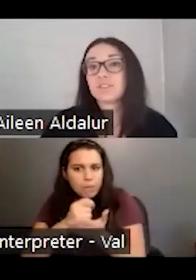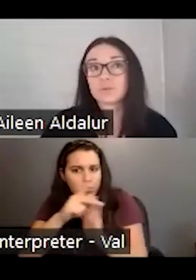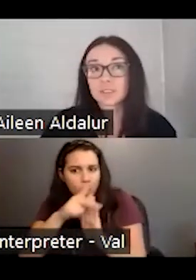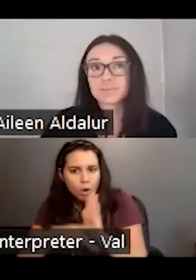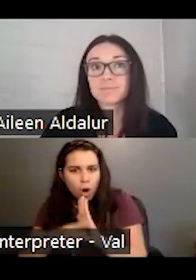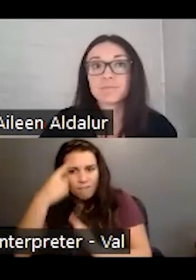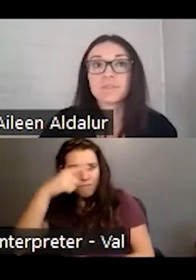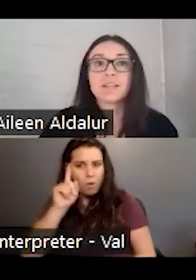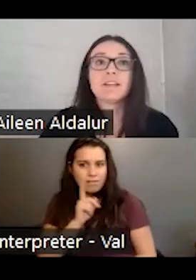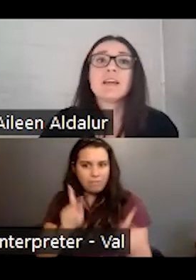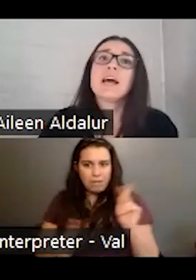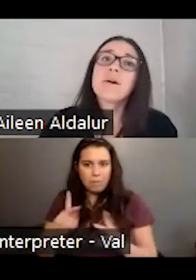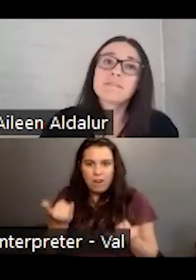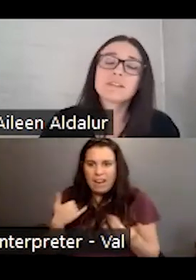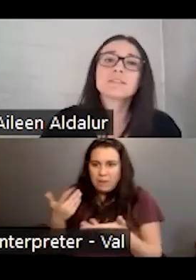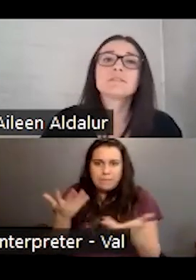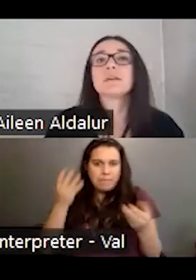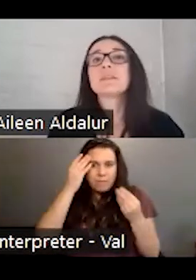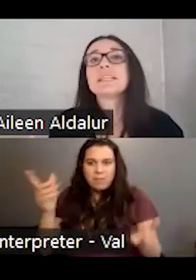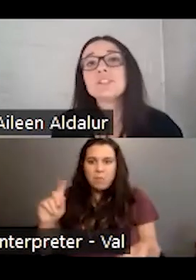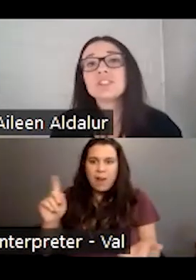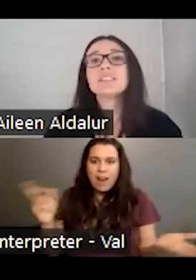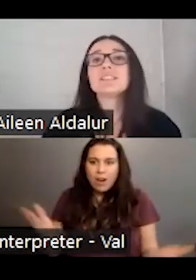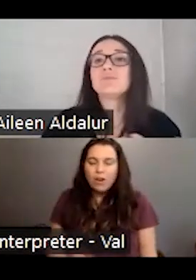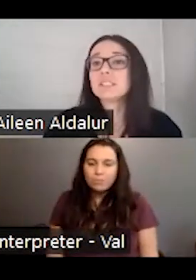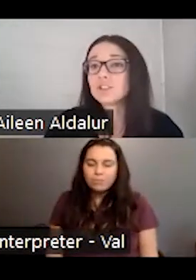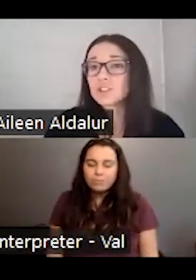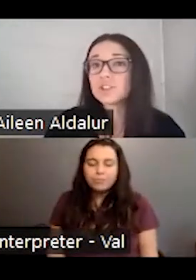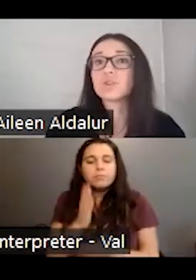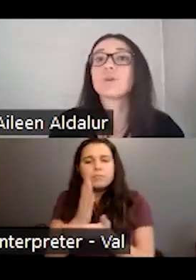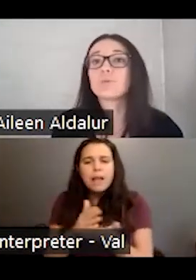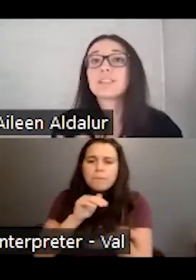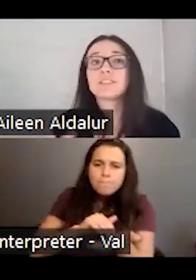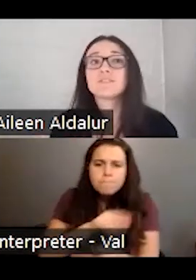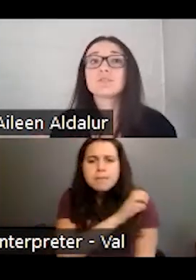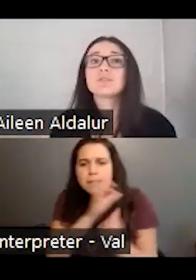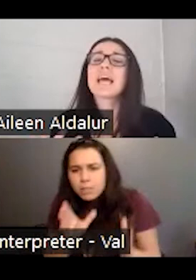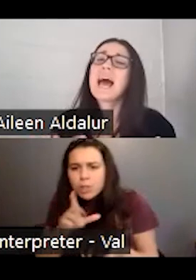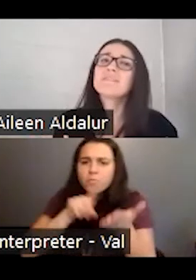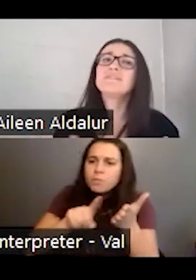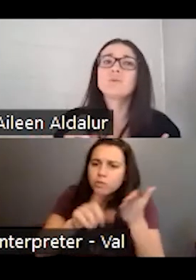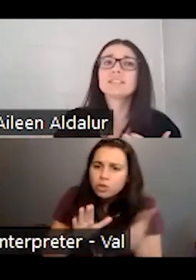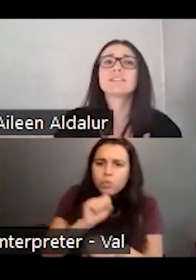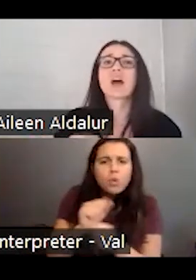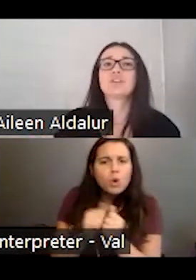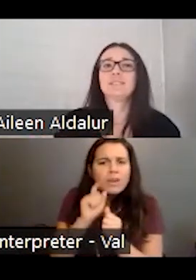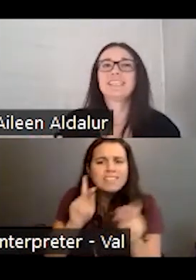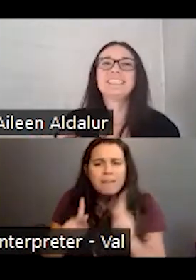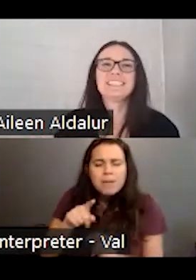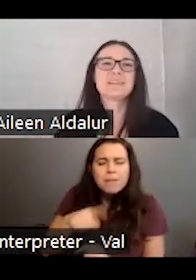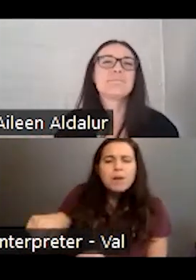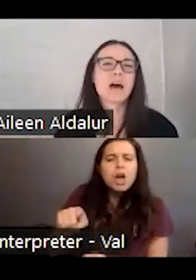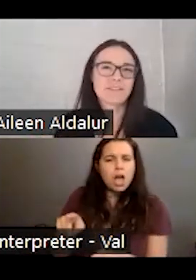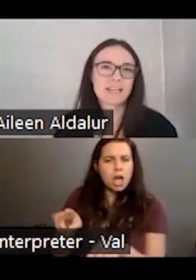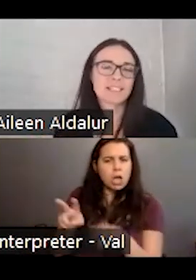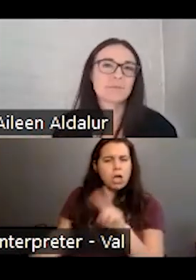with deaf individuals. However, some clinicians and researchers who work with deaf individuals have noticed and documented